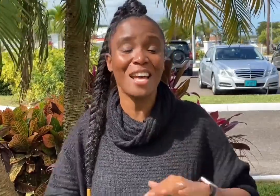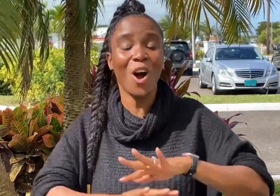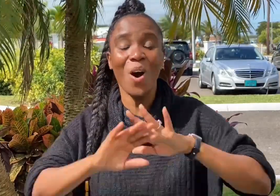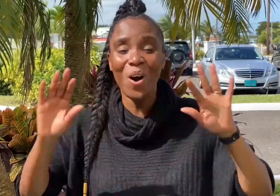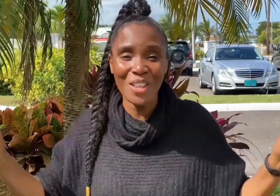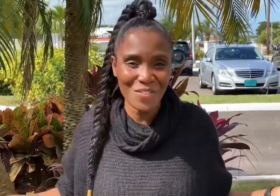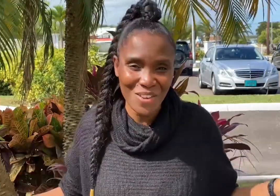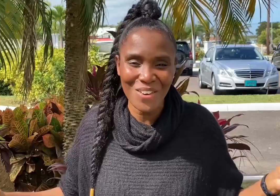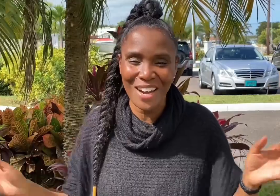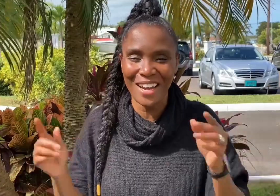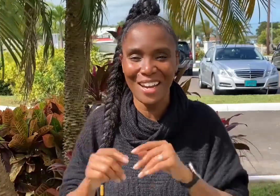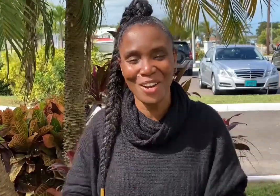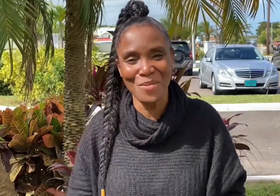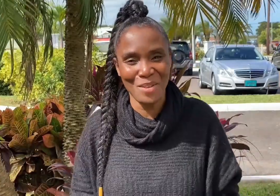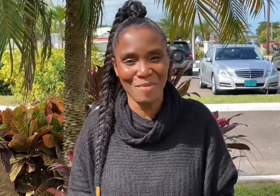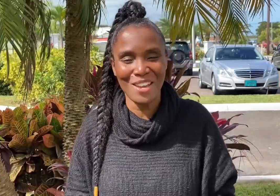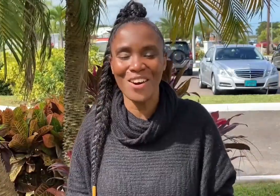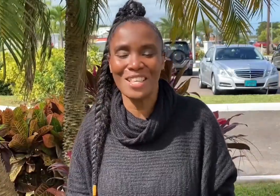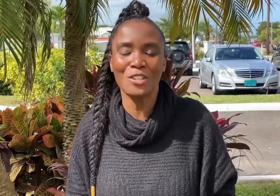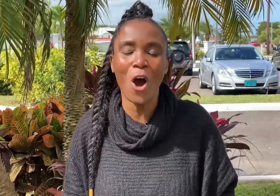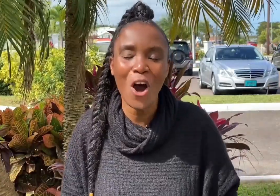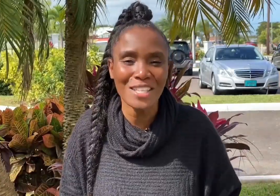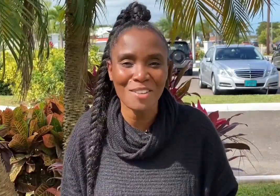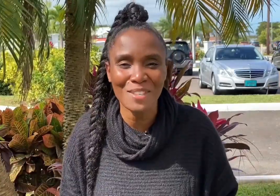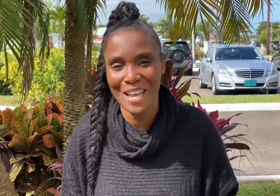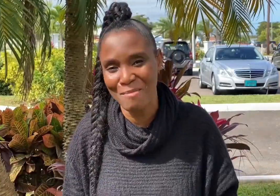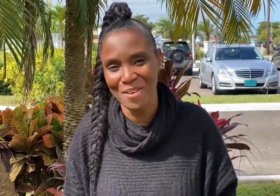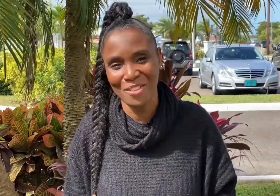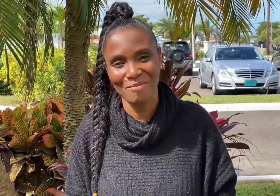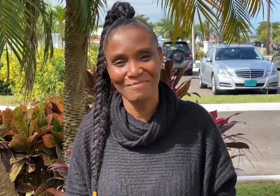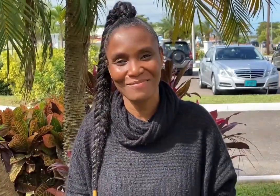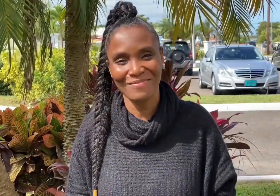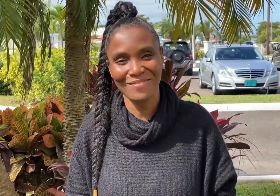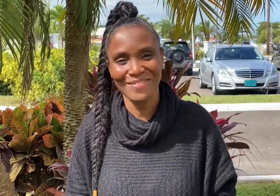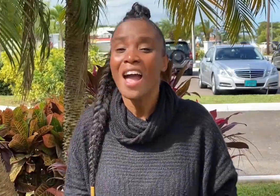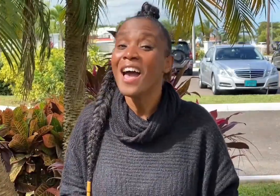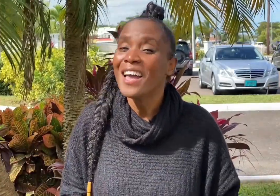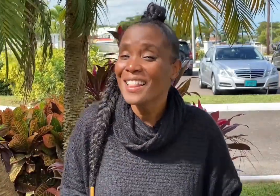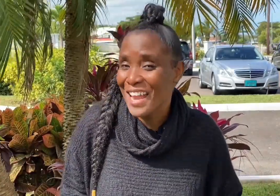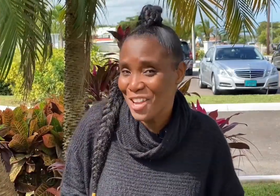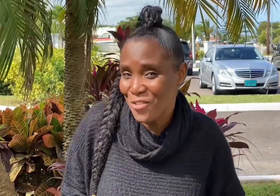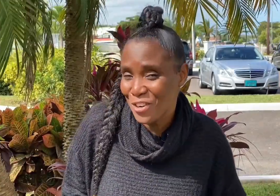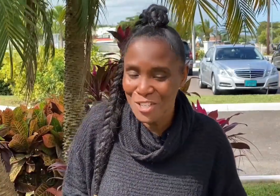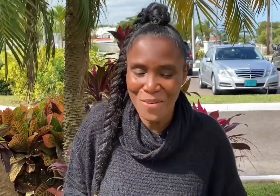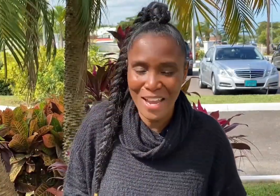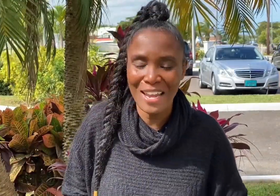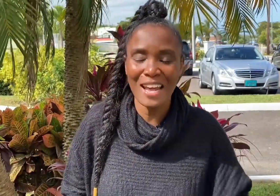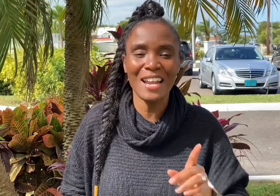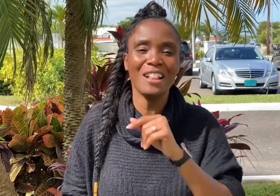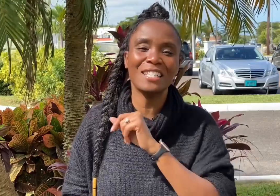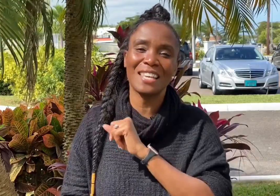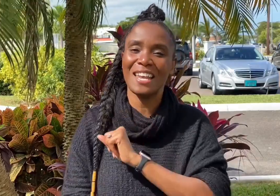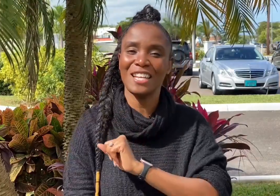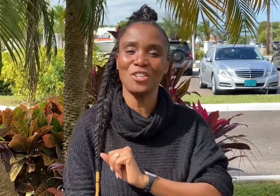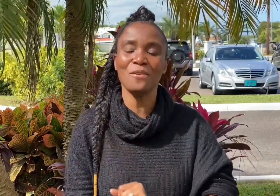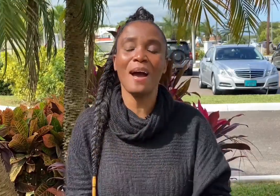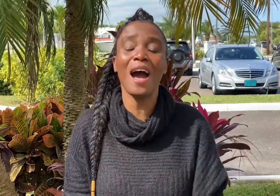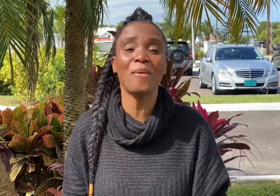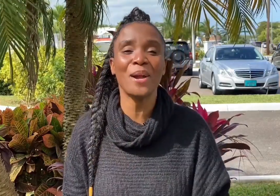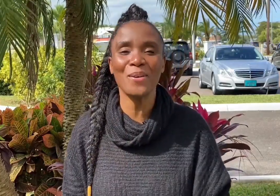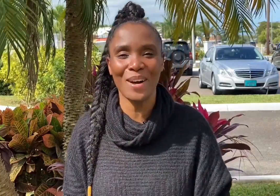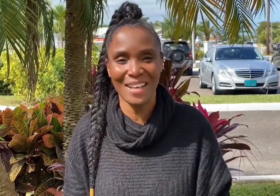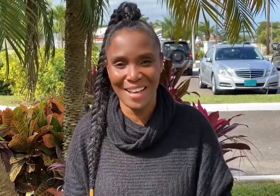happy that all of you are here with me on this awesome Sabbath. Thank you for doing it. And now let's get